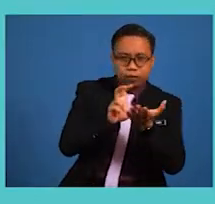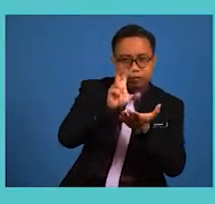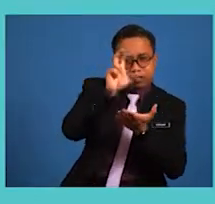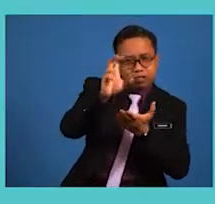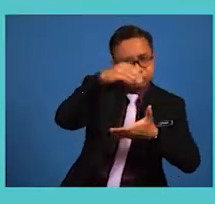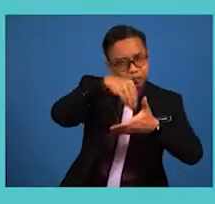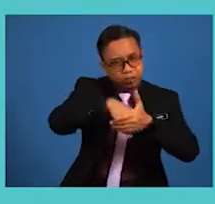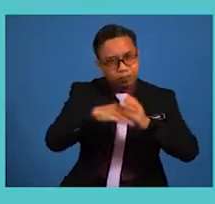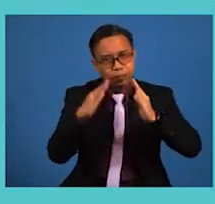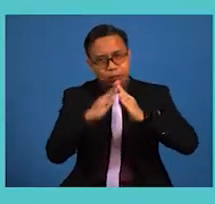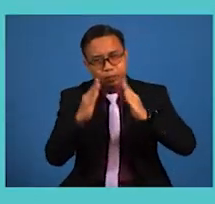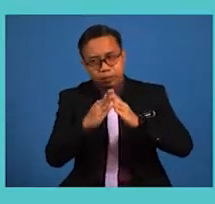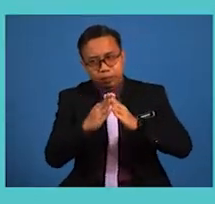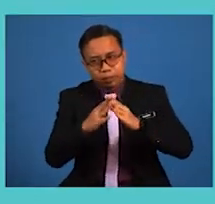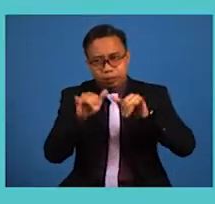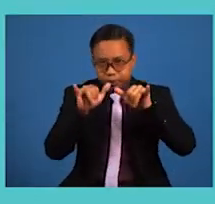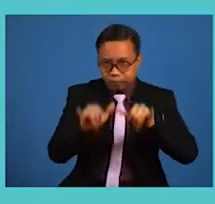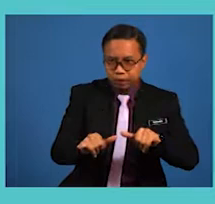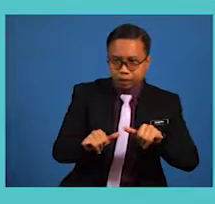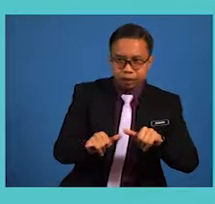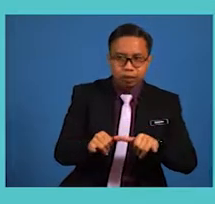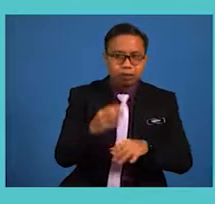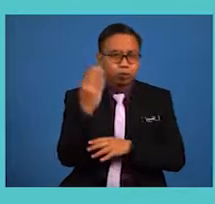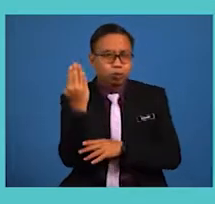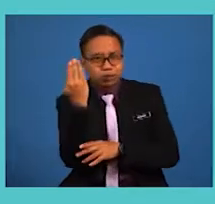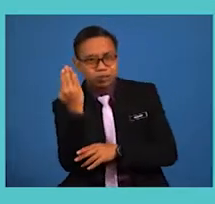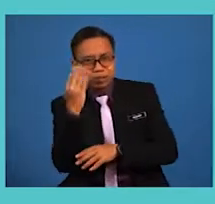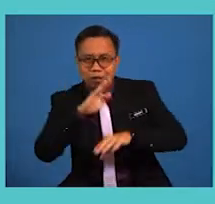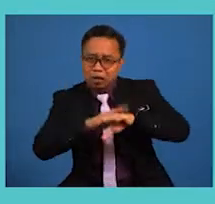in properties remain constant at